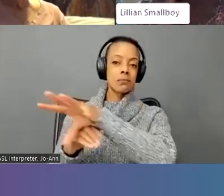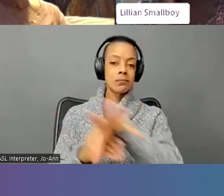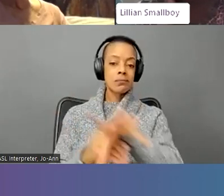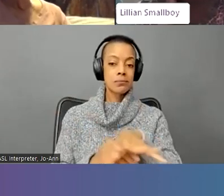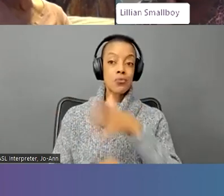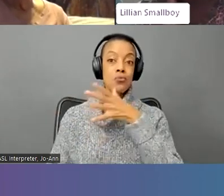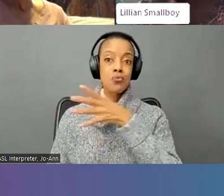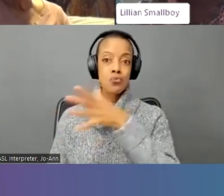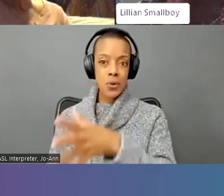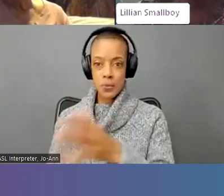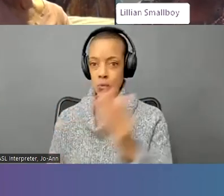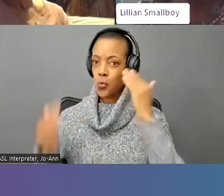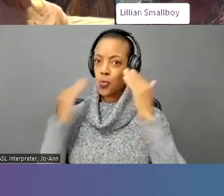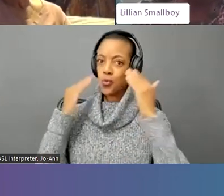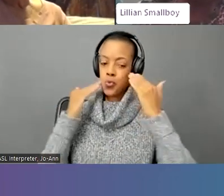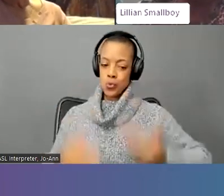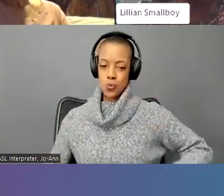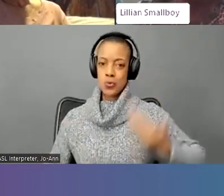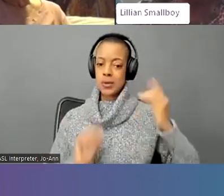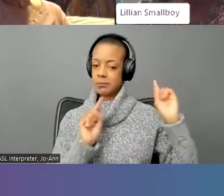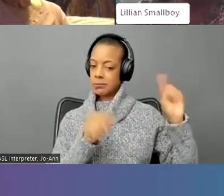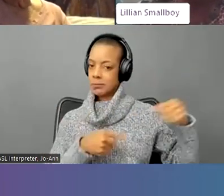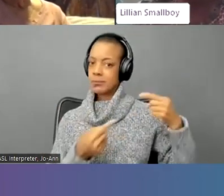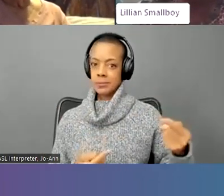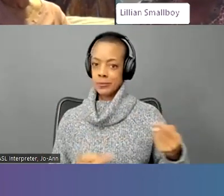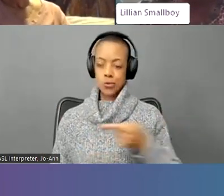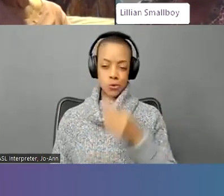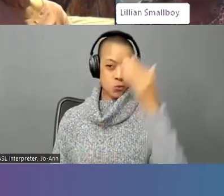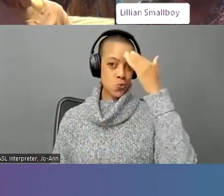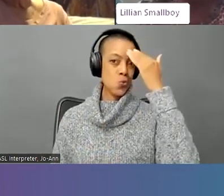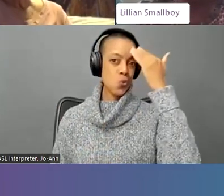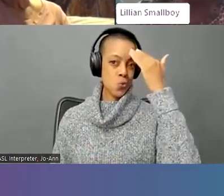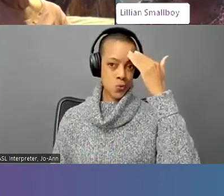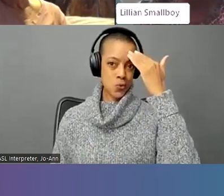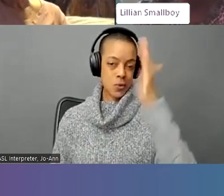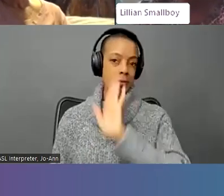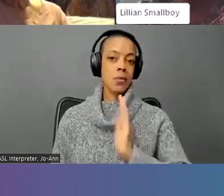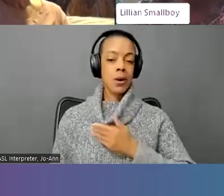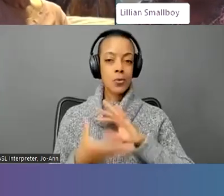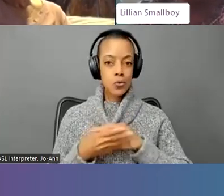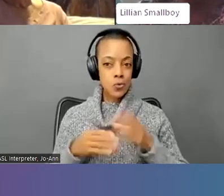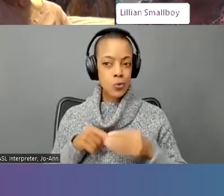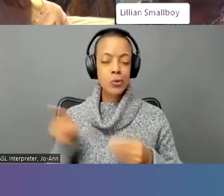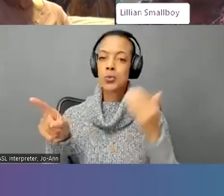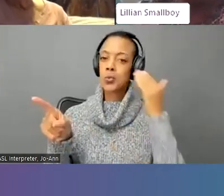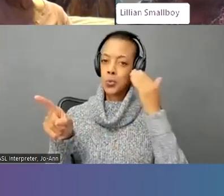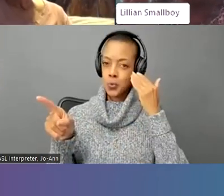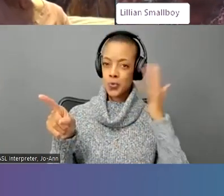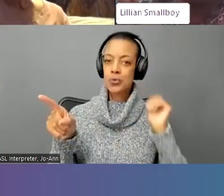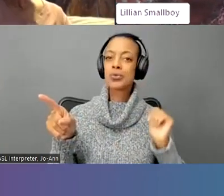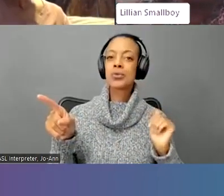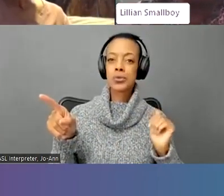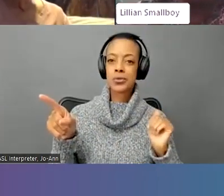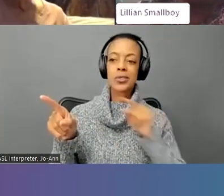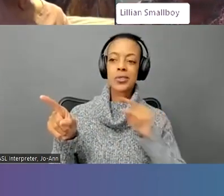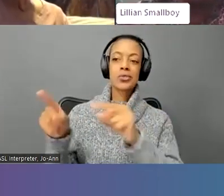Because she's always been there from the beginning. She knows our stories, you know. She watches us